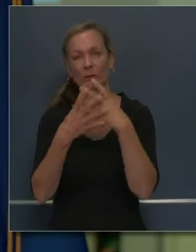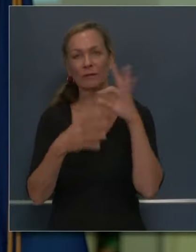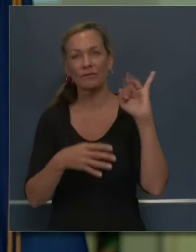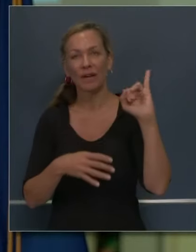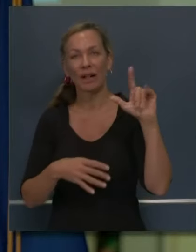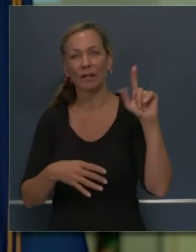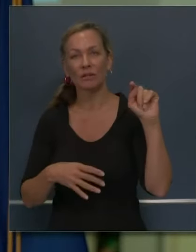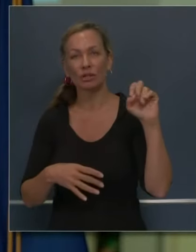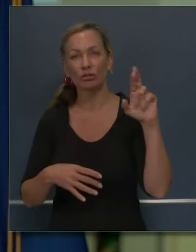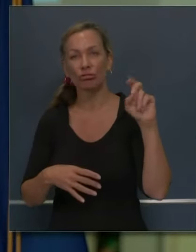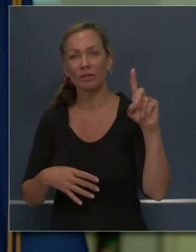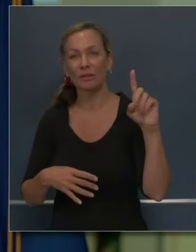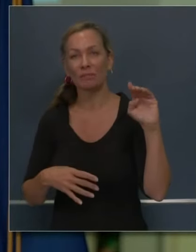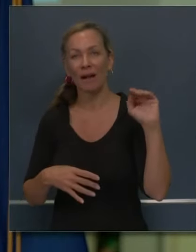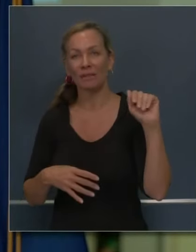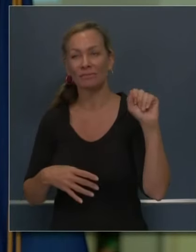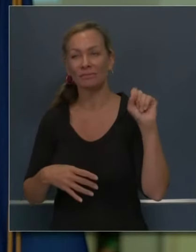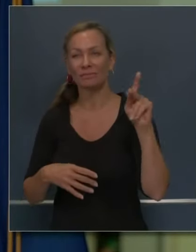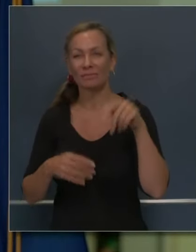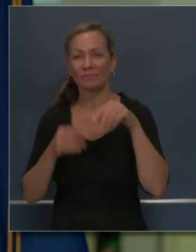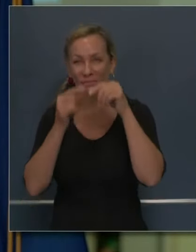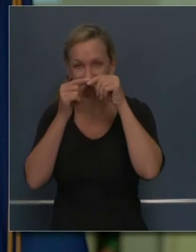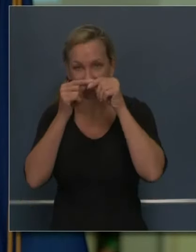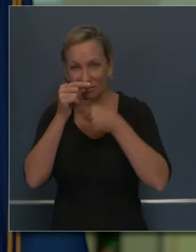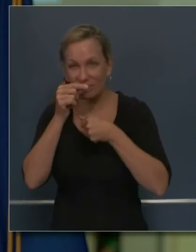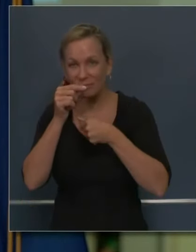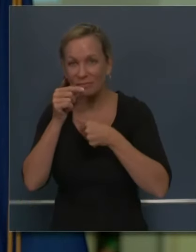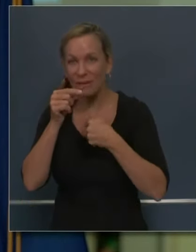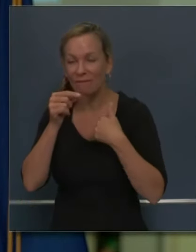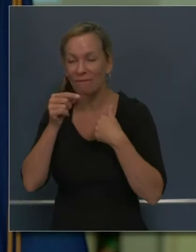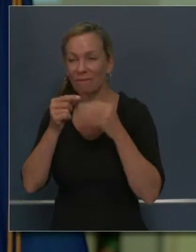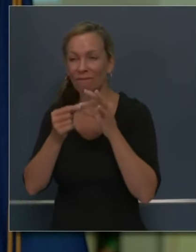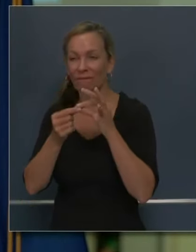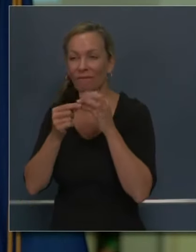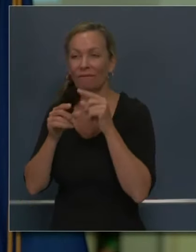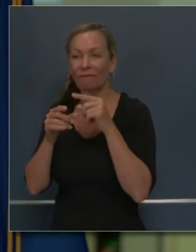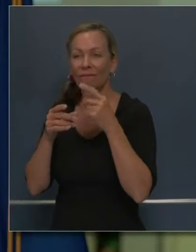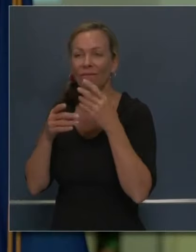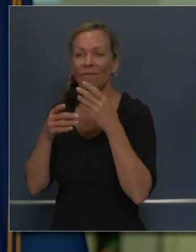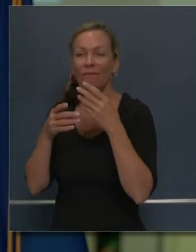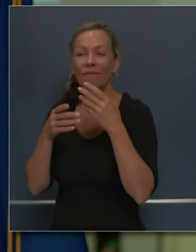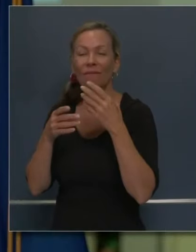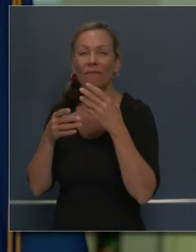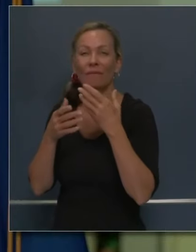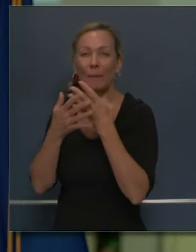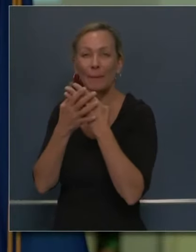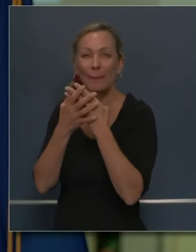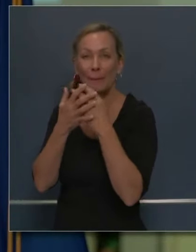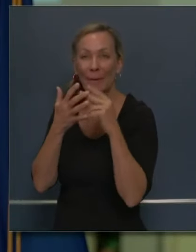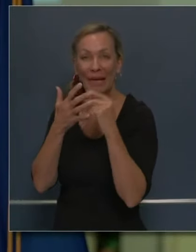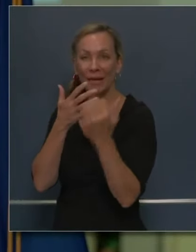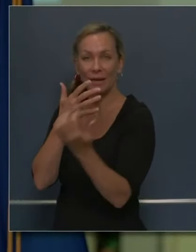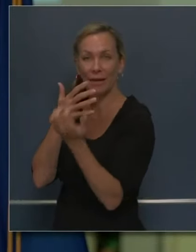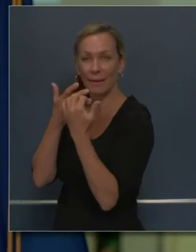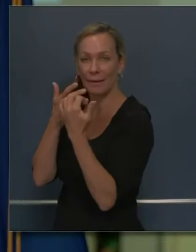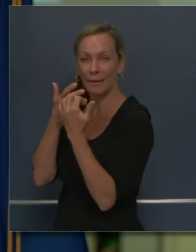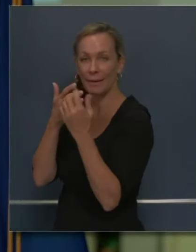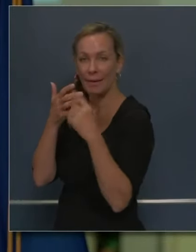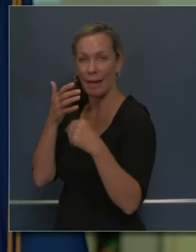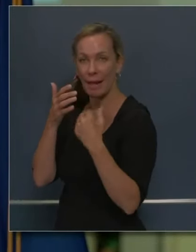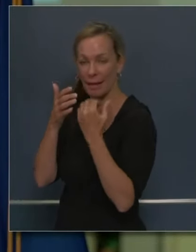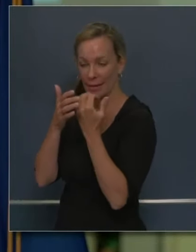you to breathe out, but not necessarily breathe the contents in, and those help in wildfires